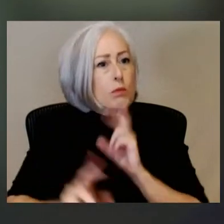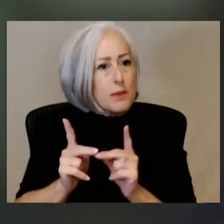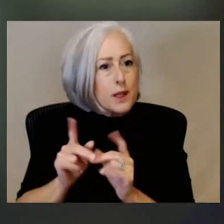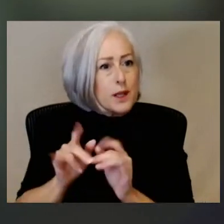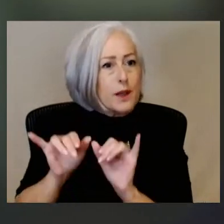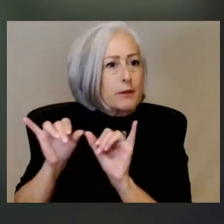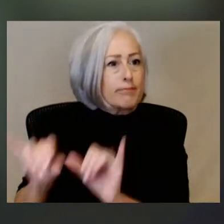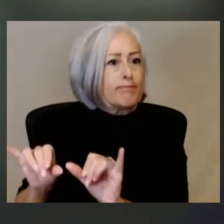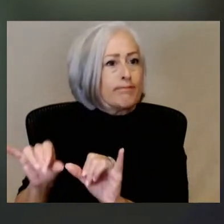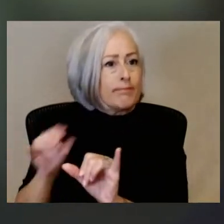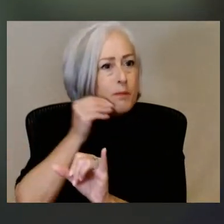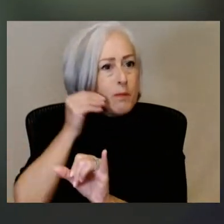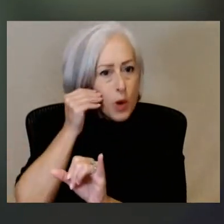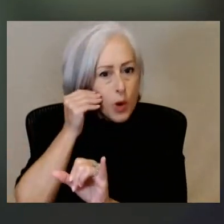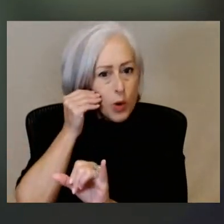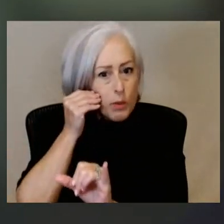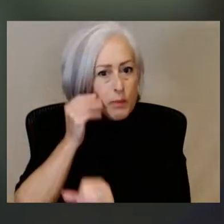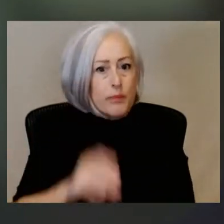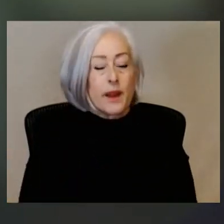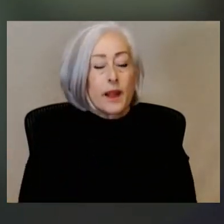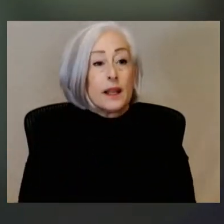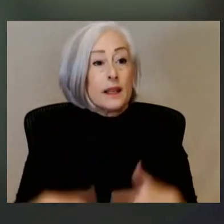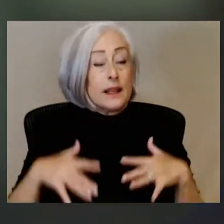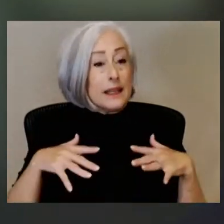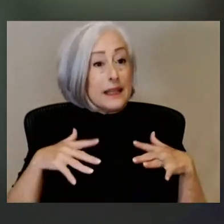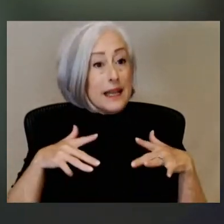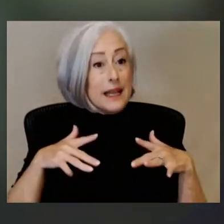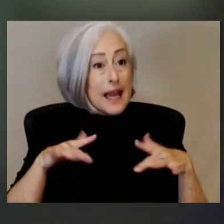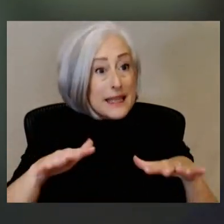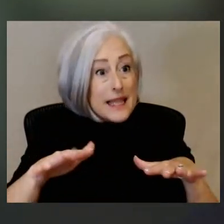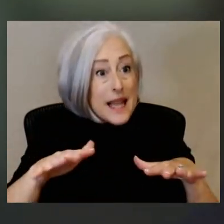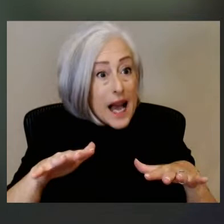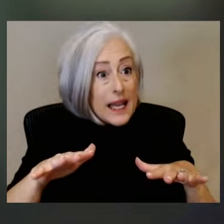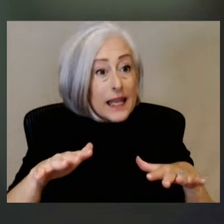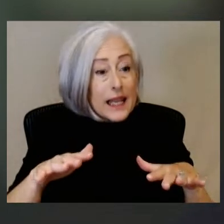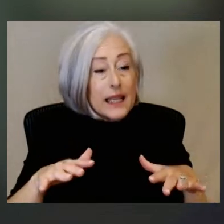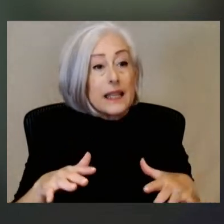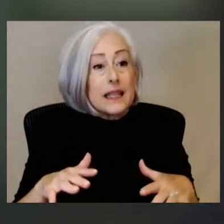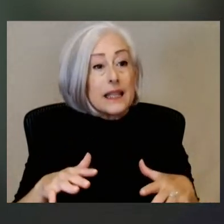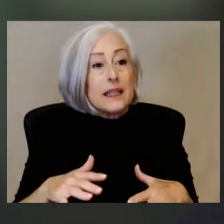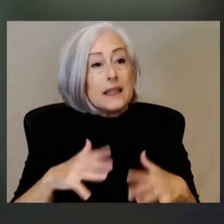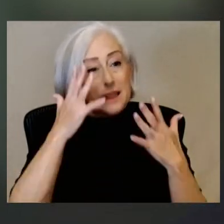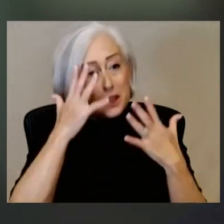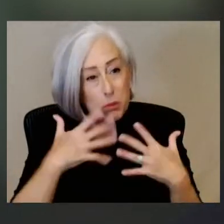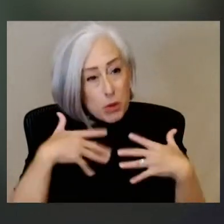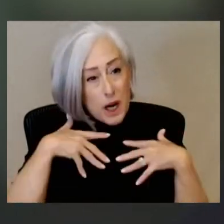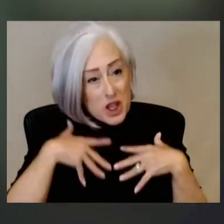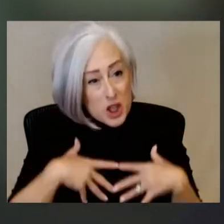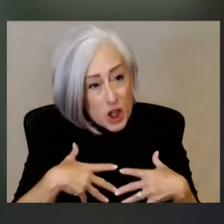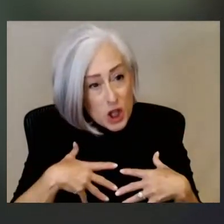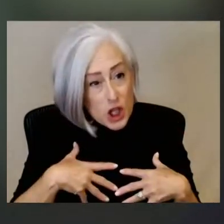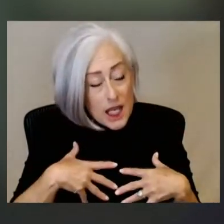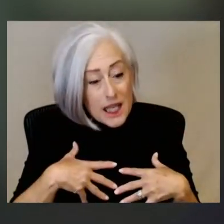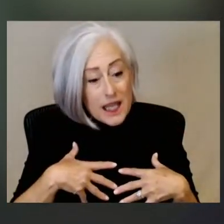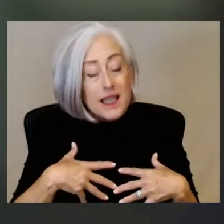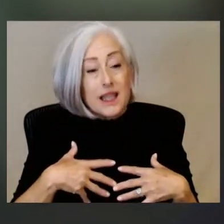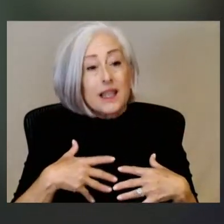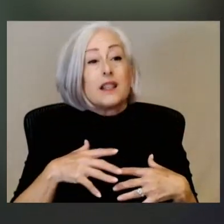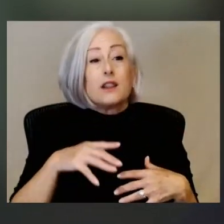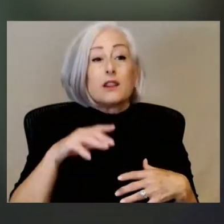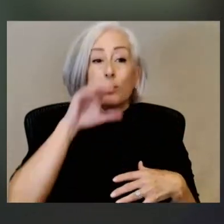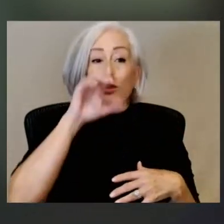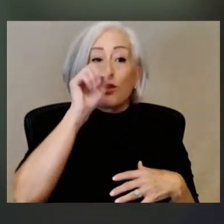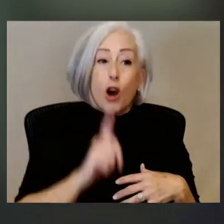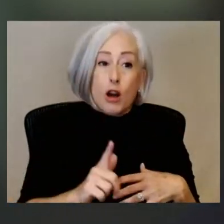and depression, which for individuals in middle stage on often translates to behavioral complications,